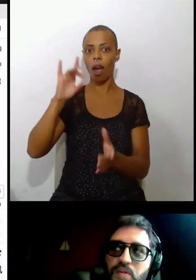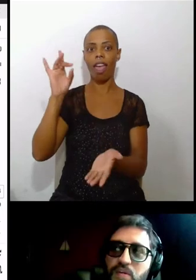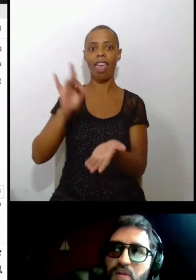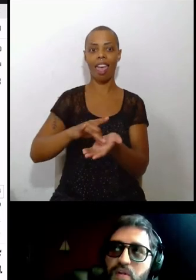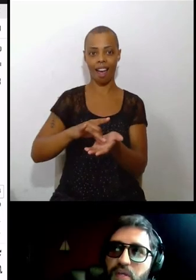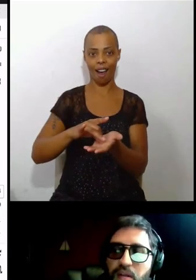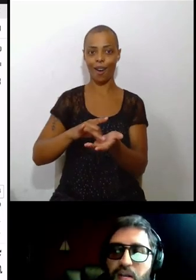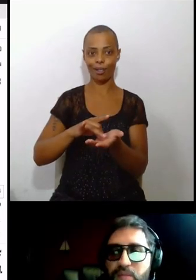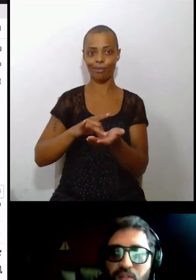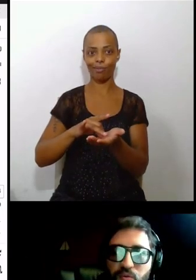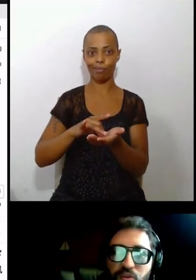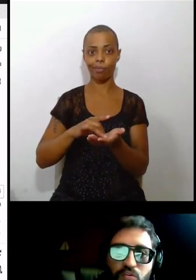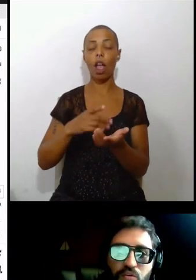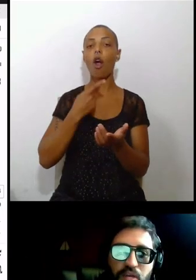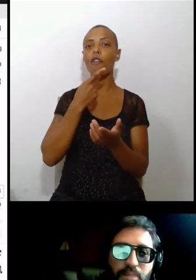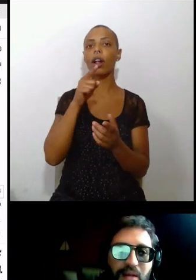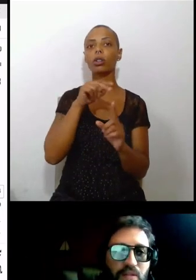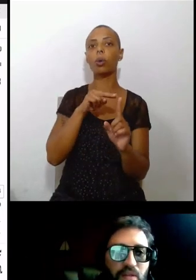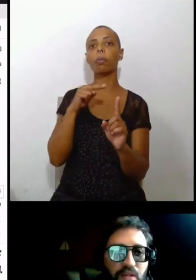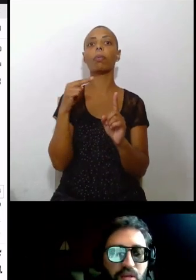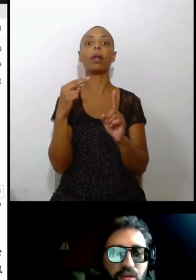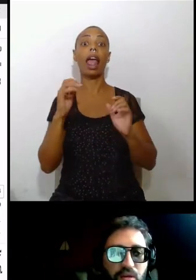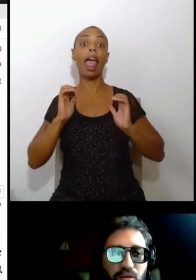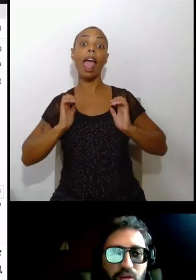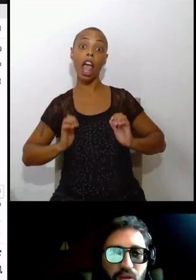images are not real